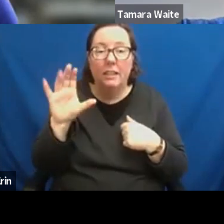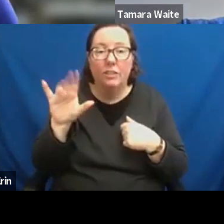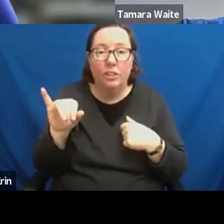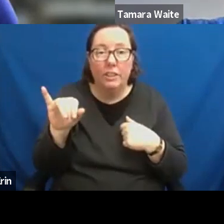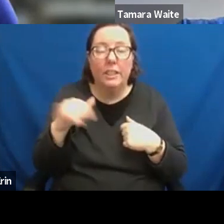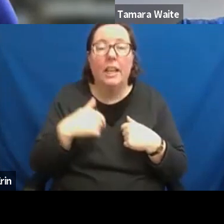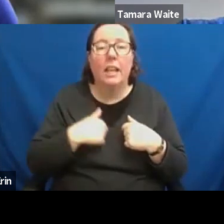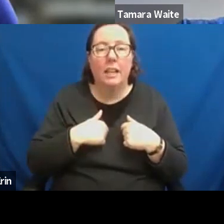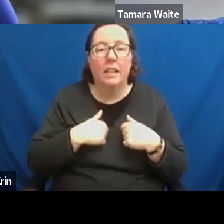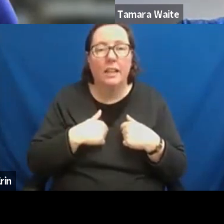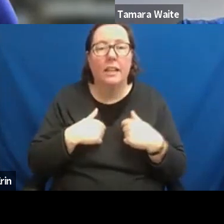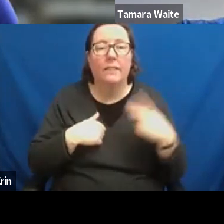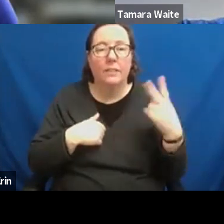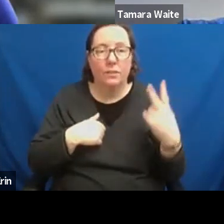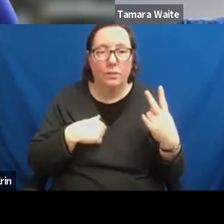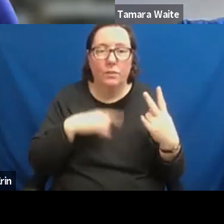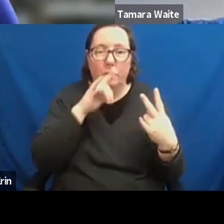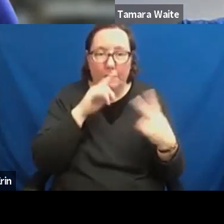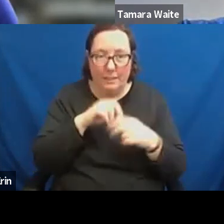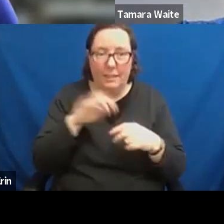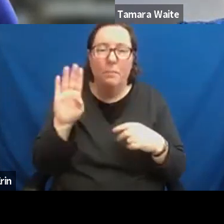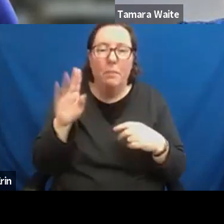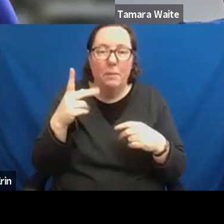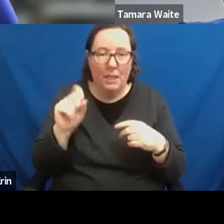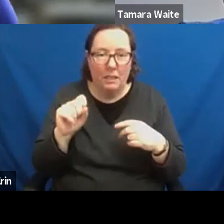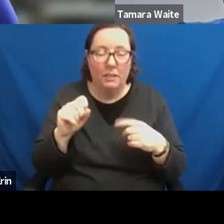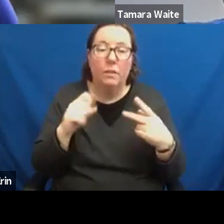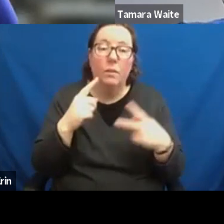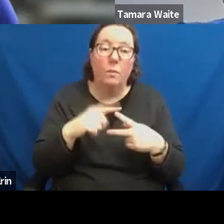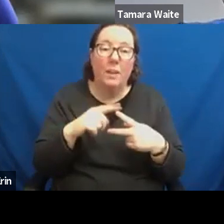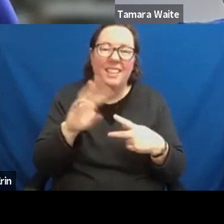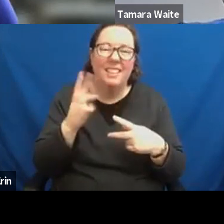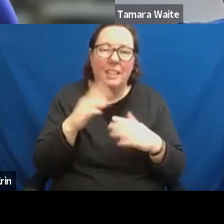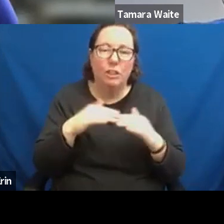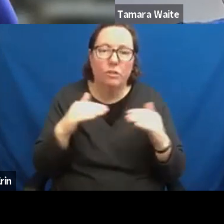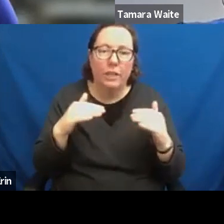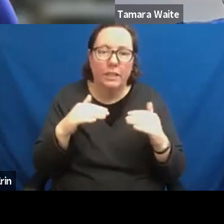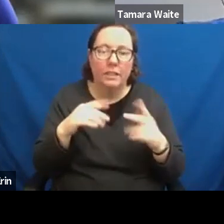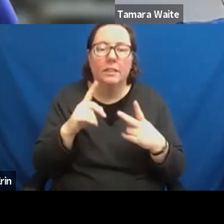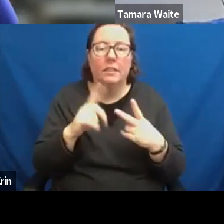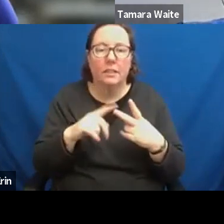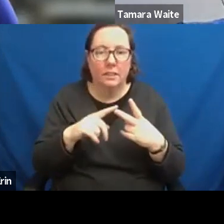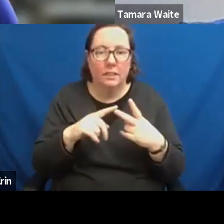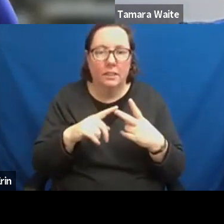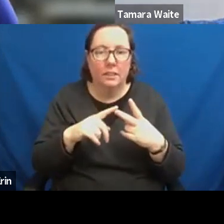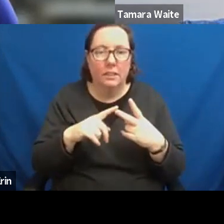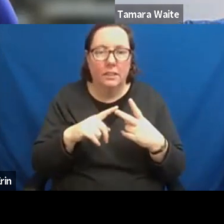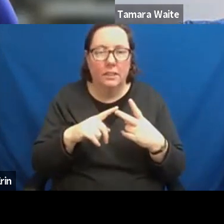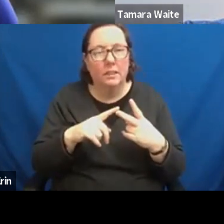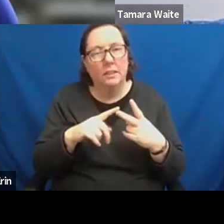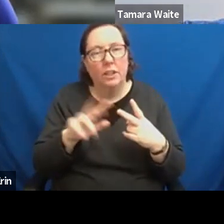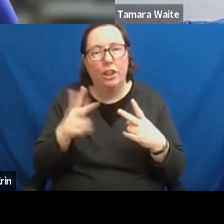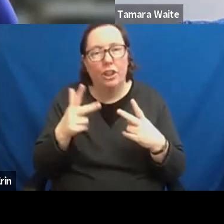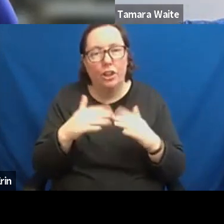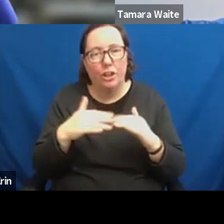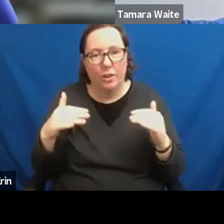I have 2 children in Boston Public Schools. One is a 6th grader, and the other one is a 3rd